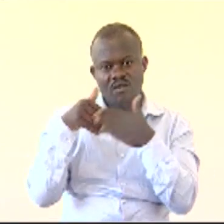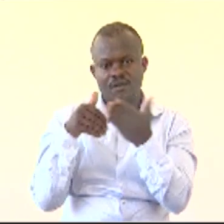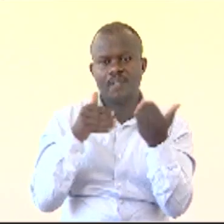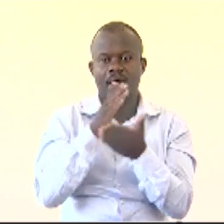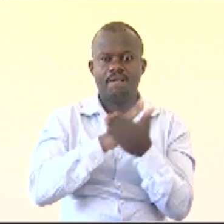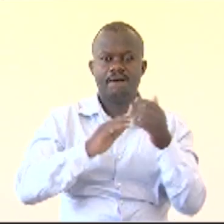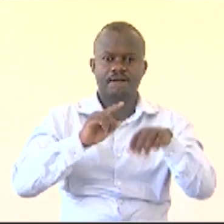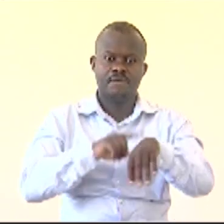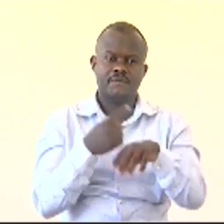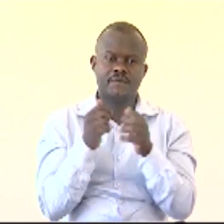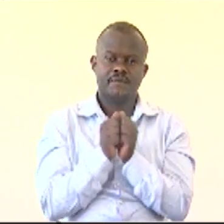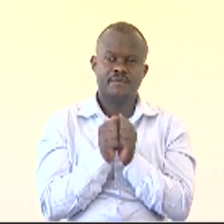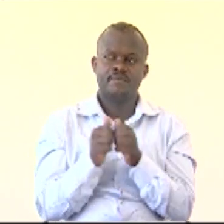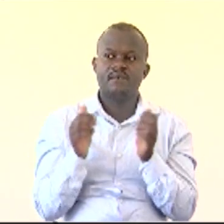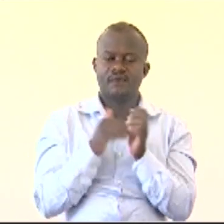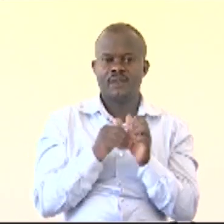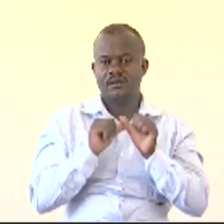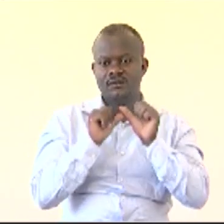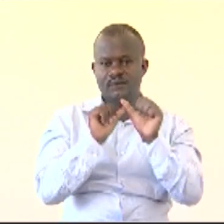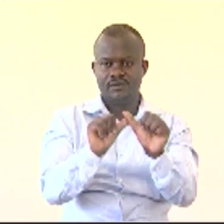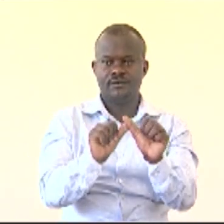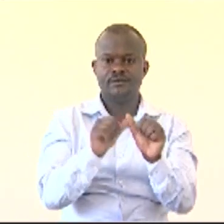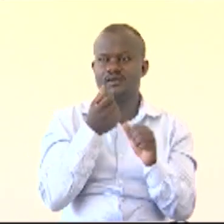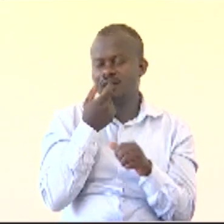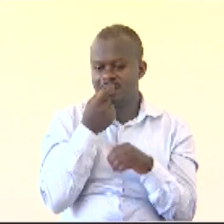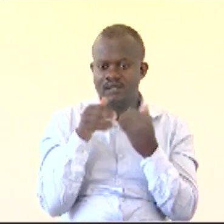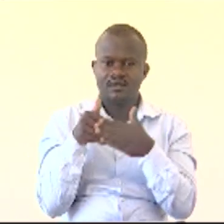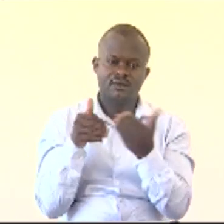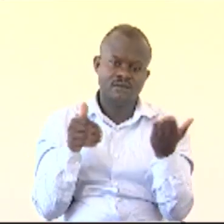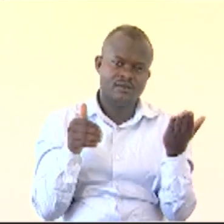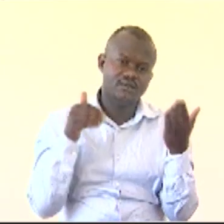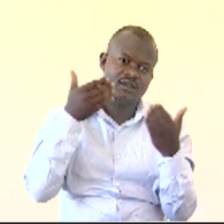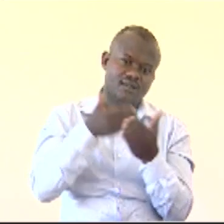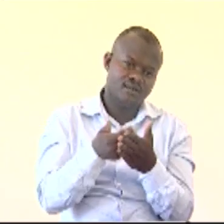time, and the resist to the medicine is